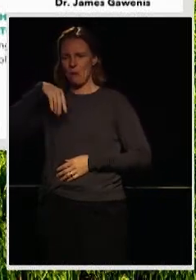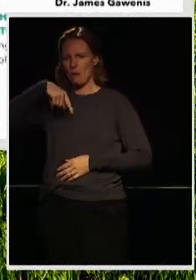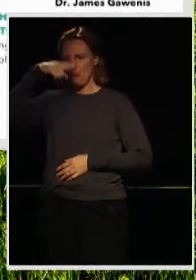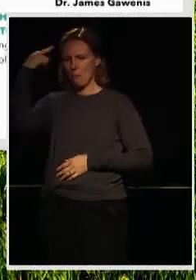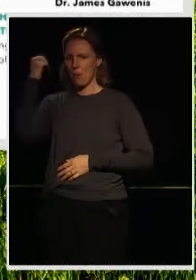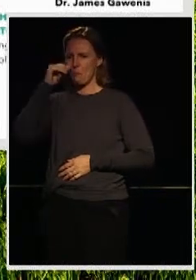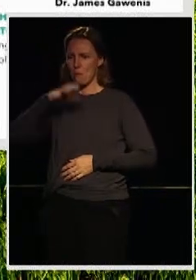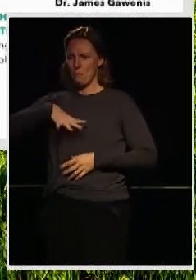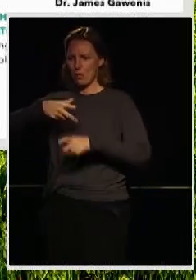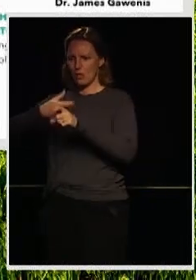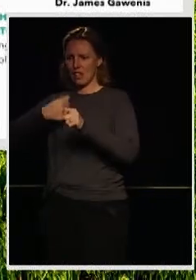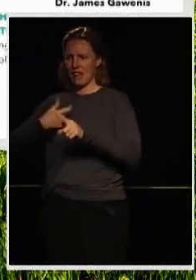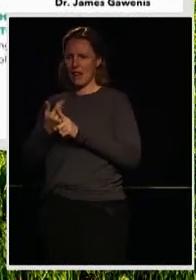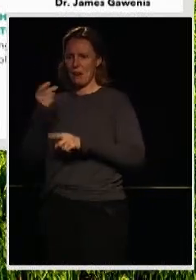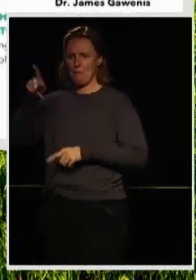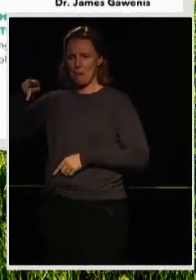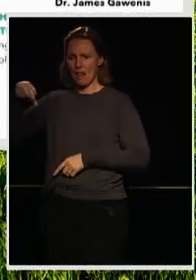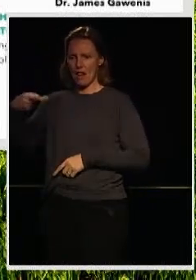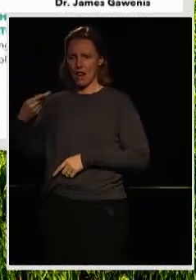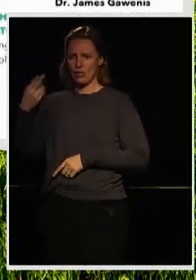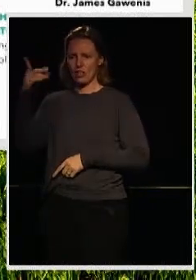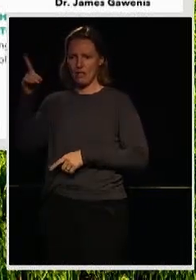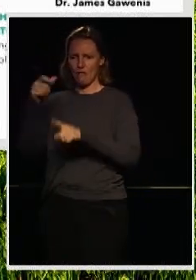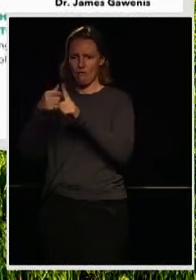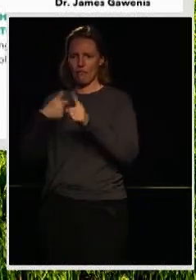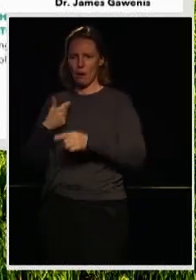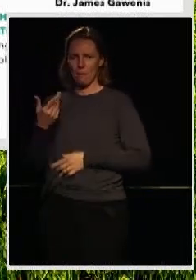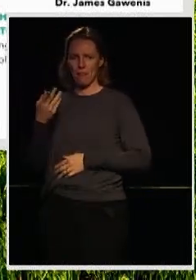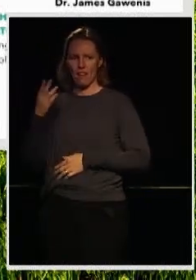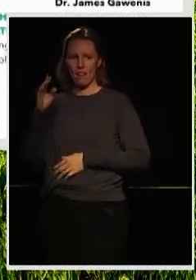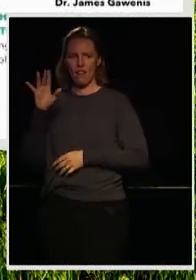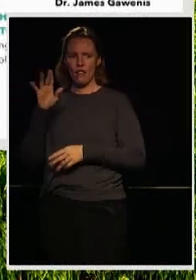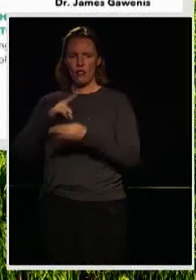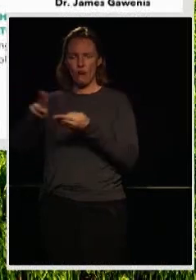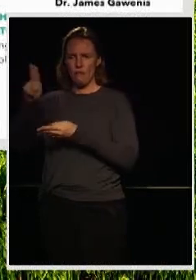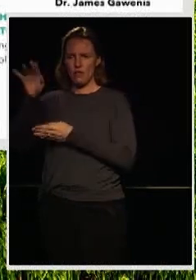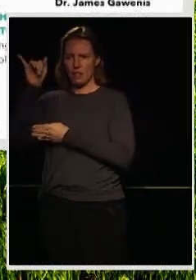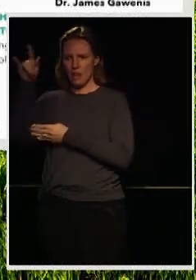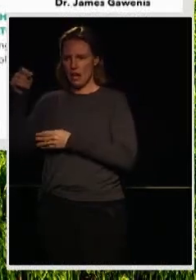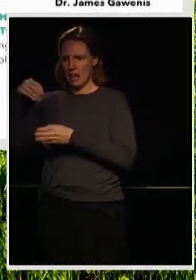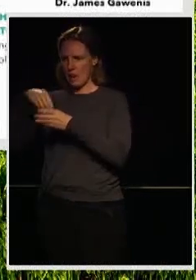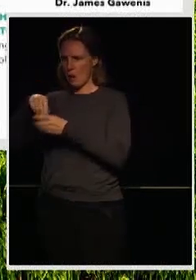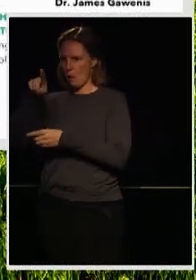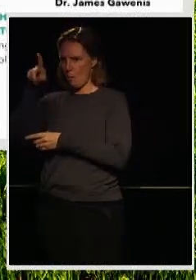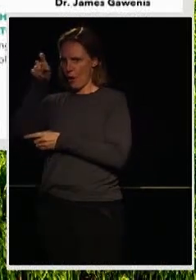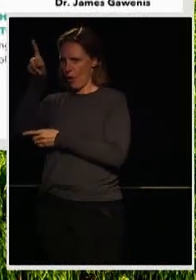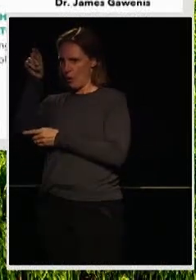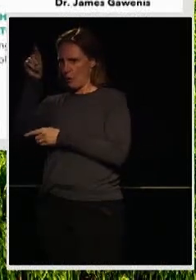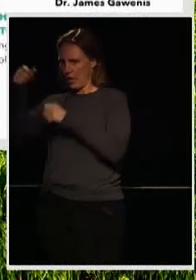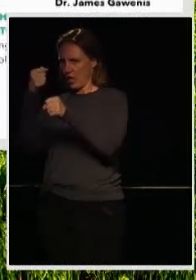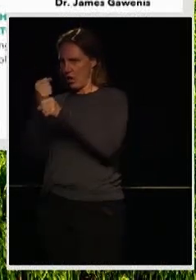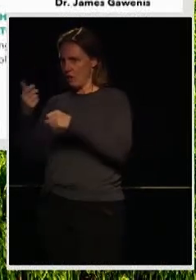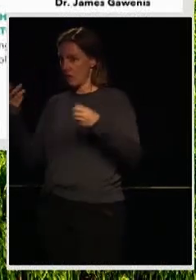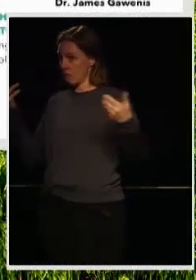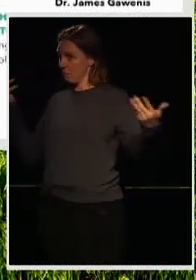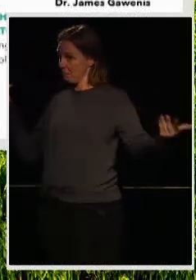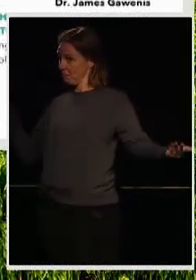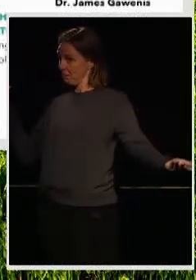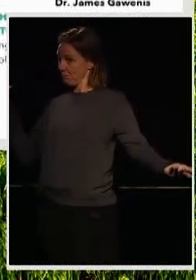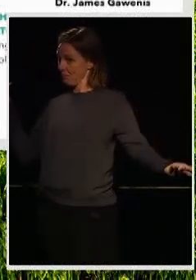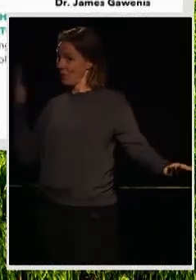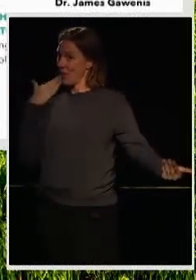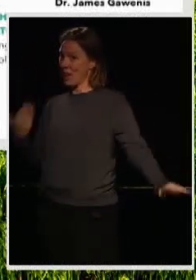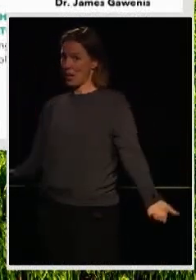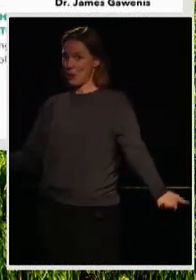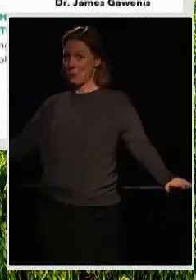get a PhD from the University of Illinois, Urbana-Champaign in 120 years. So, thank